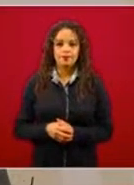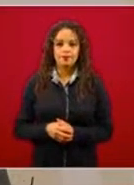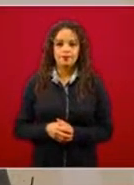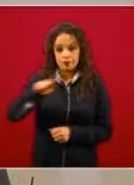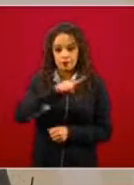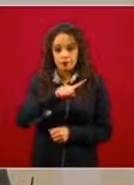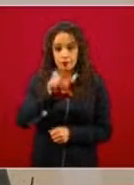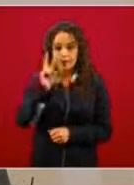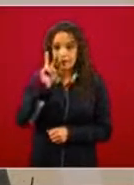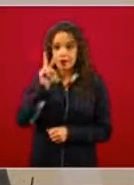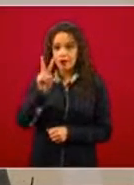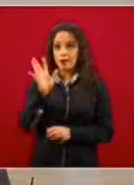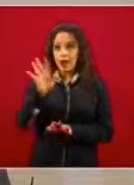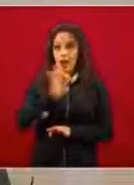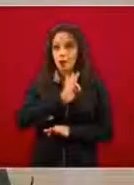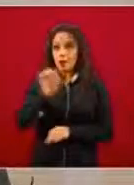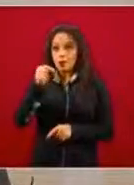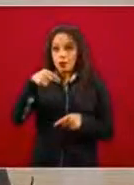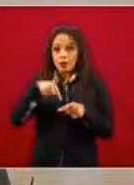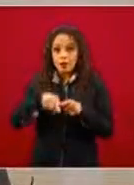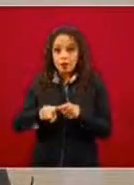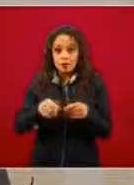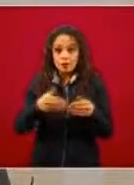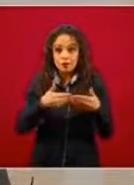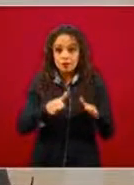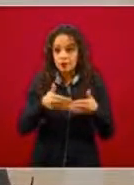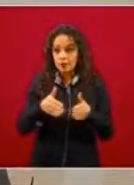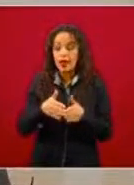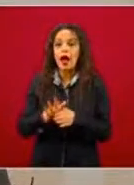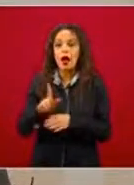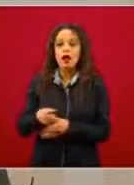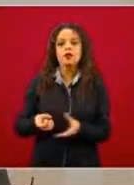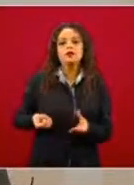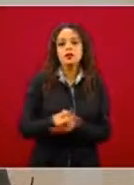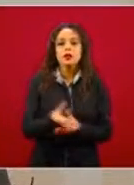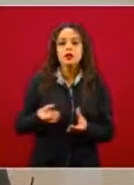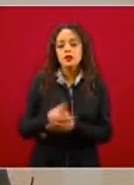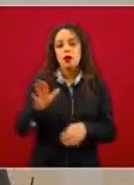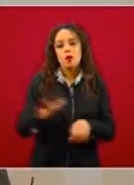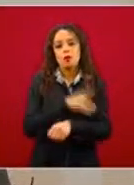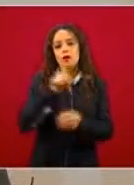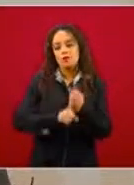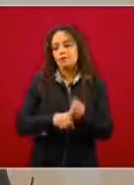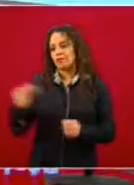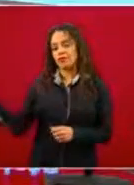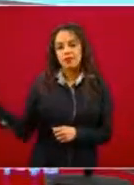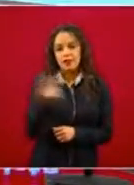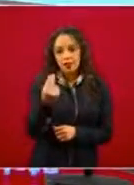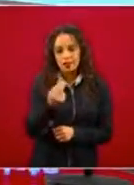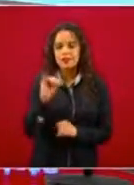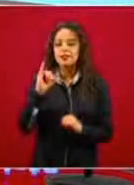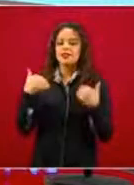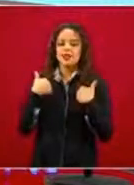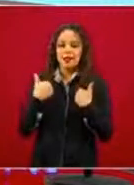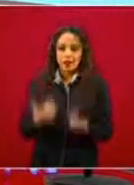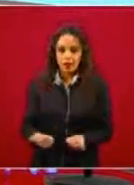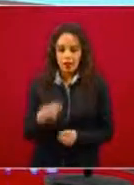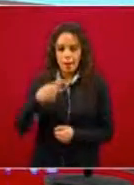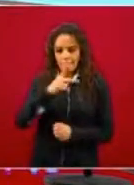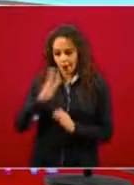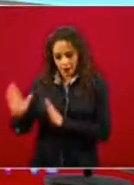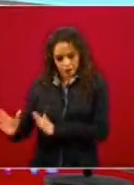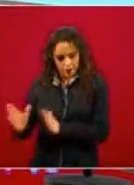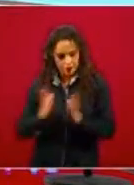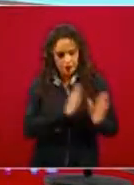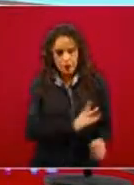salir, labor las market personas deseen do hacerlo see this as an porque lo necesitan. opportunity to go out Habiendo and dicho just eso, go back to desde el earning their punto de money. vista del And we control